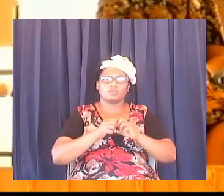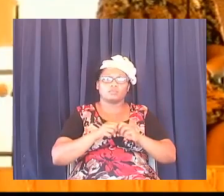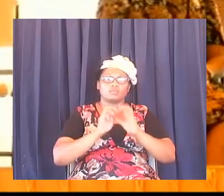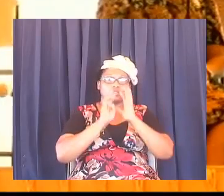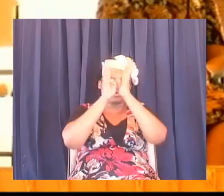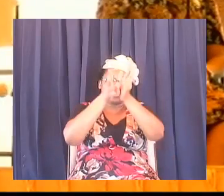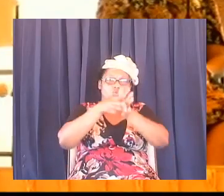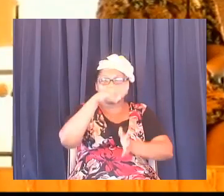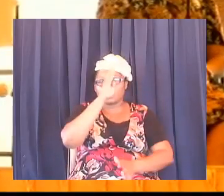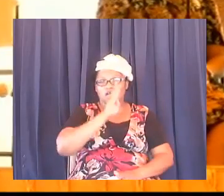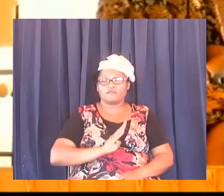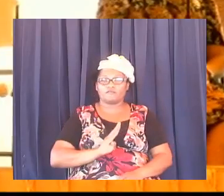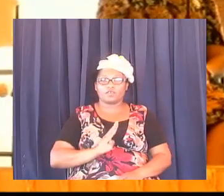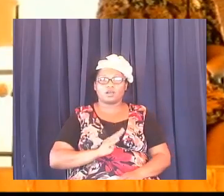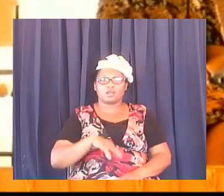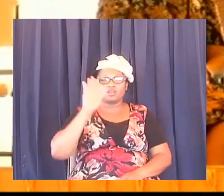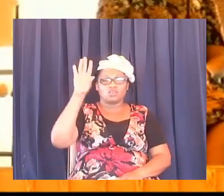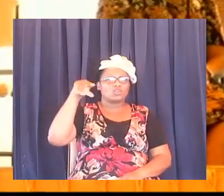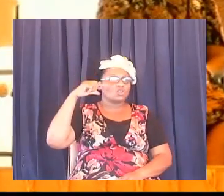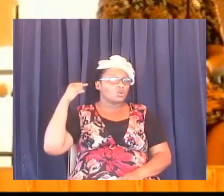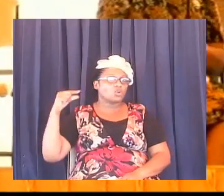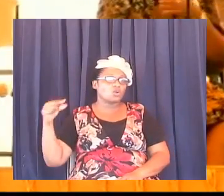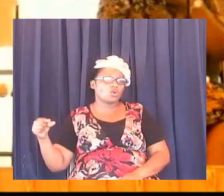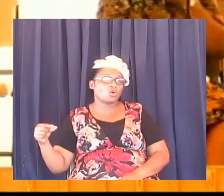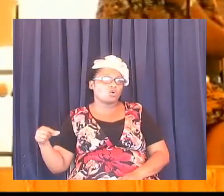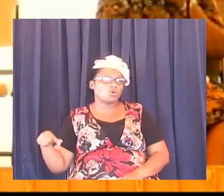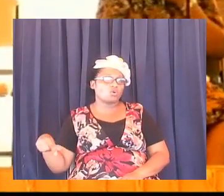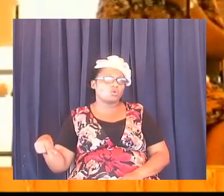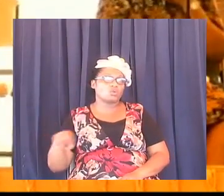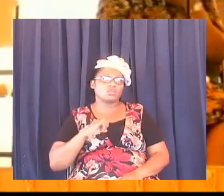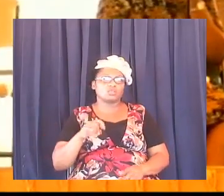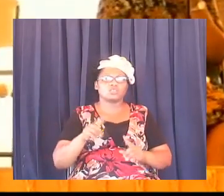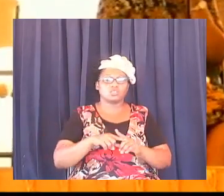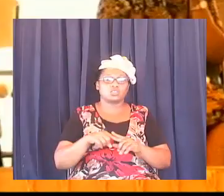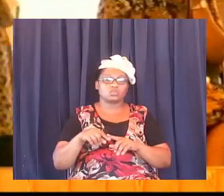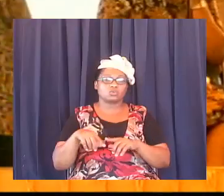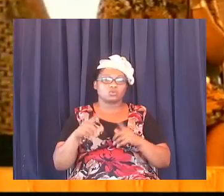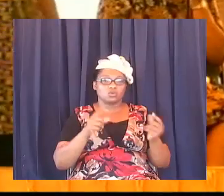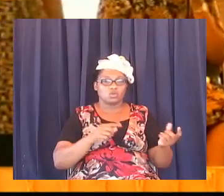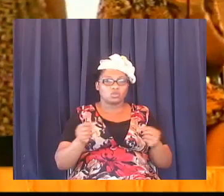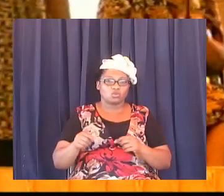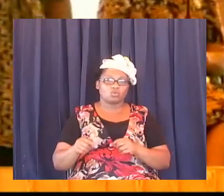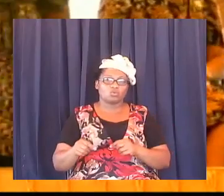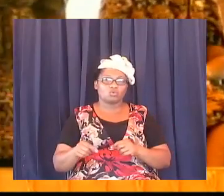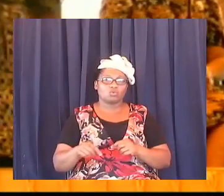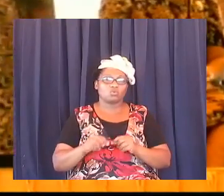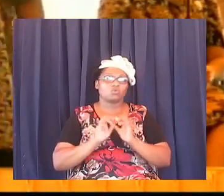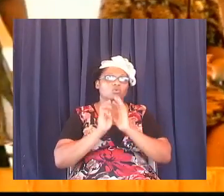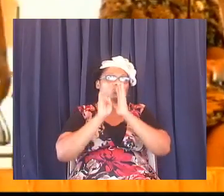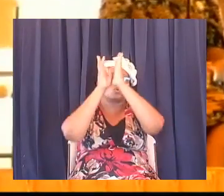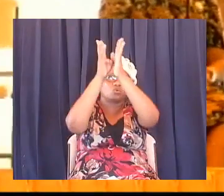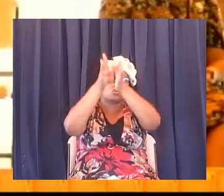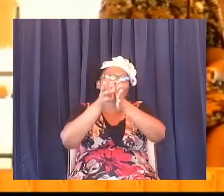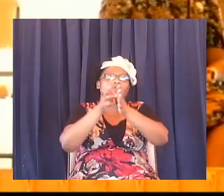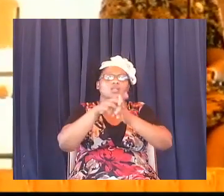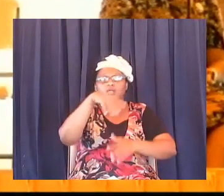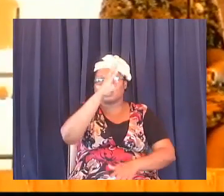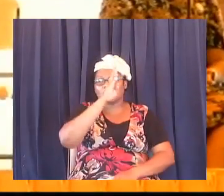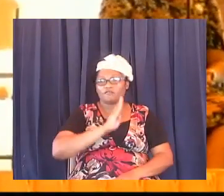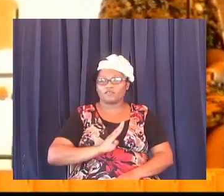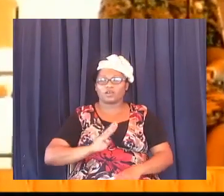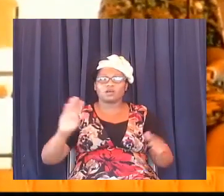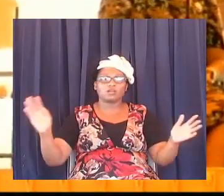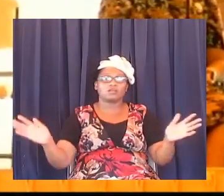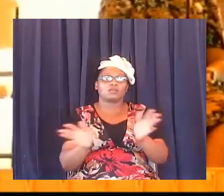your ultimate goal is to do the will of God. Praise